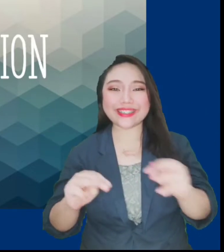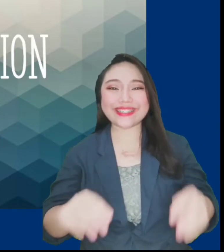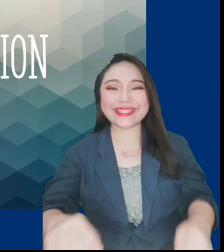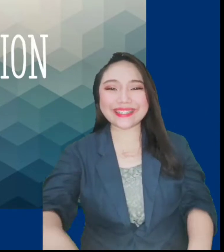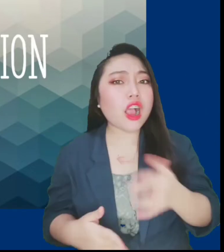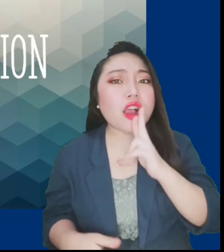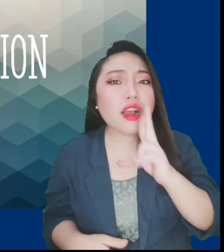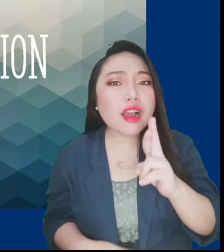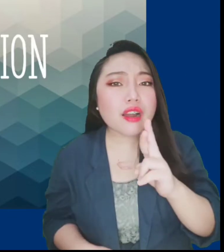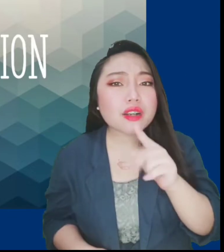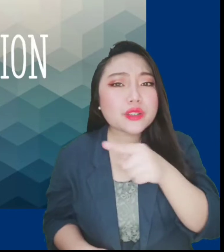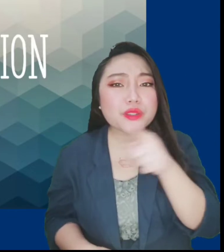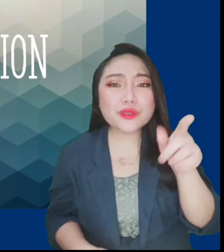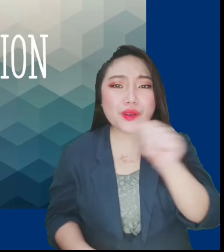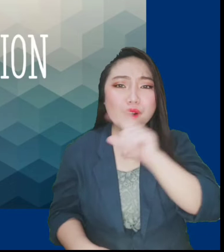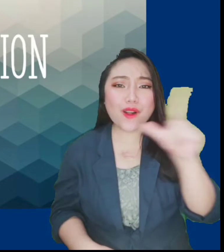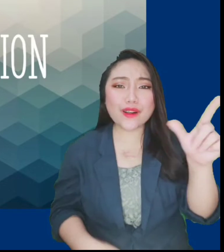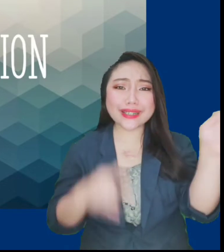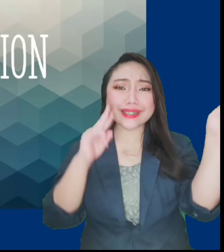motion.